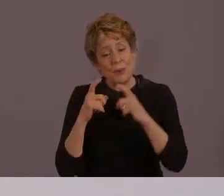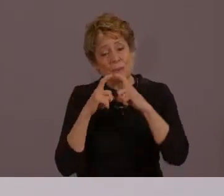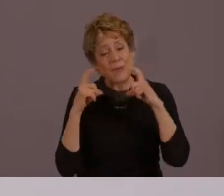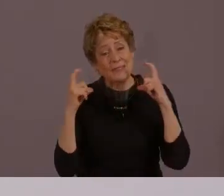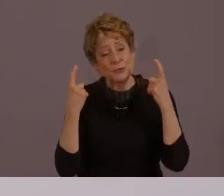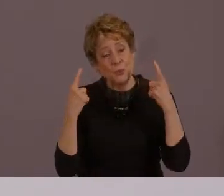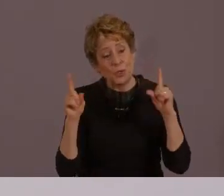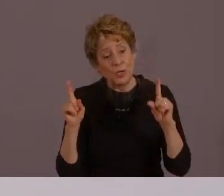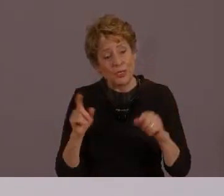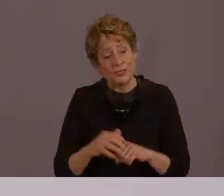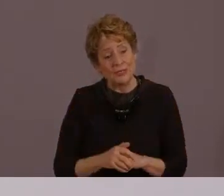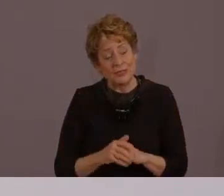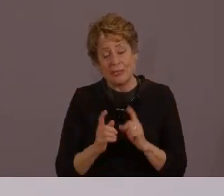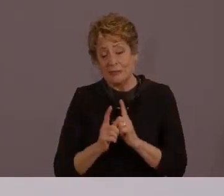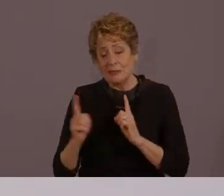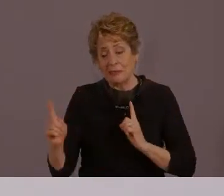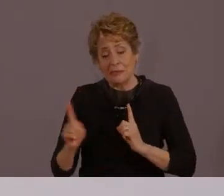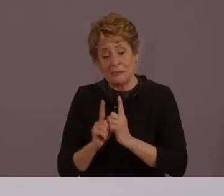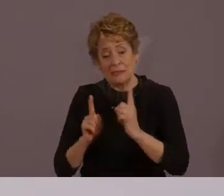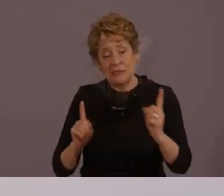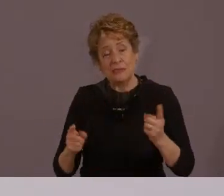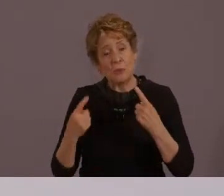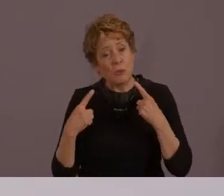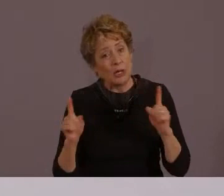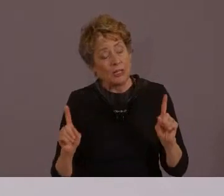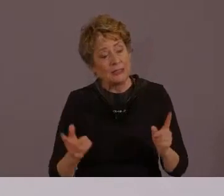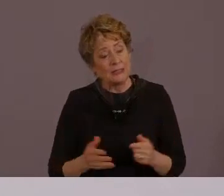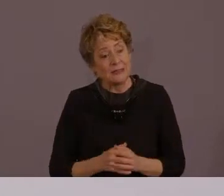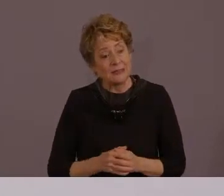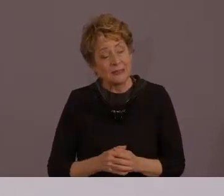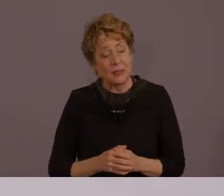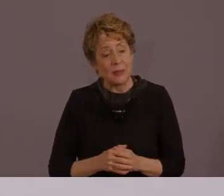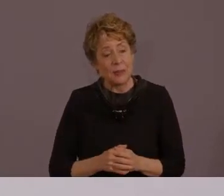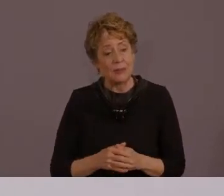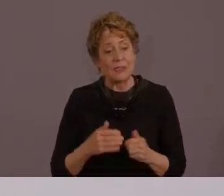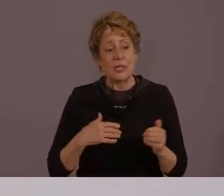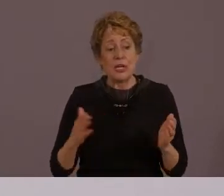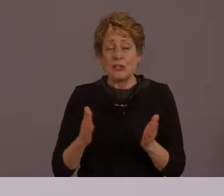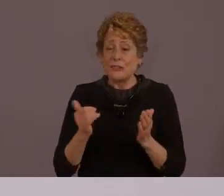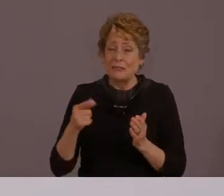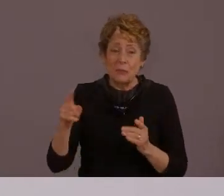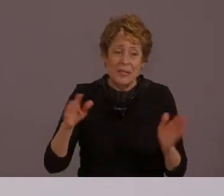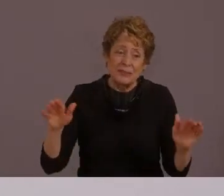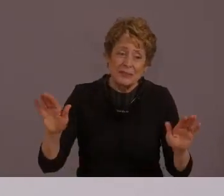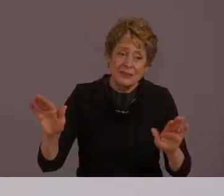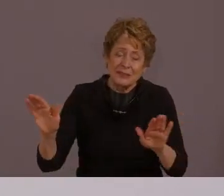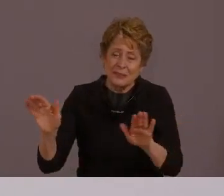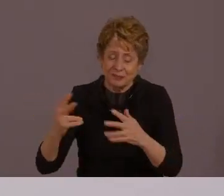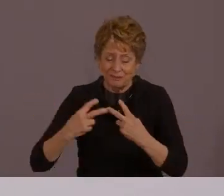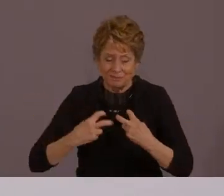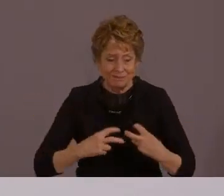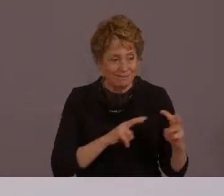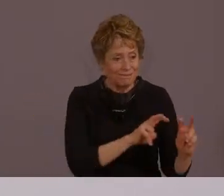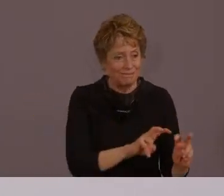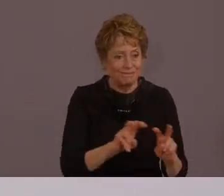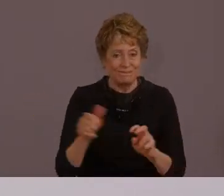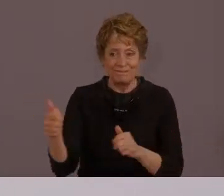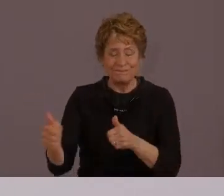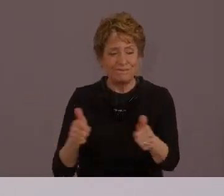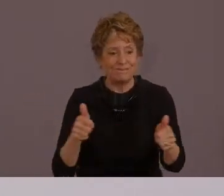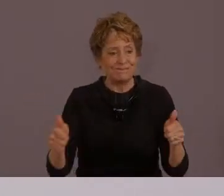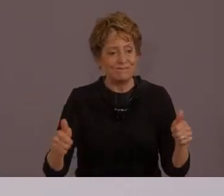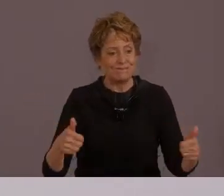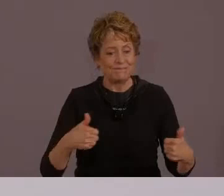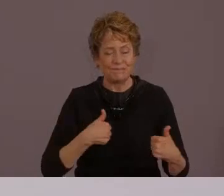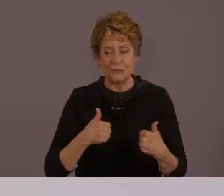distancing works. And what we would encourage is everyone to assess their risk, you know, their risk for severe